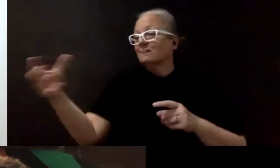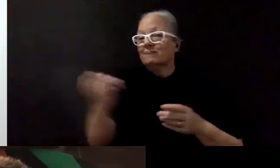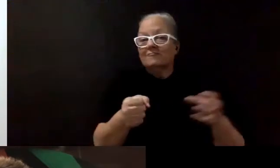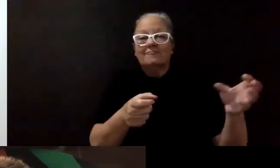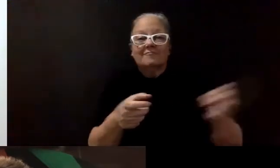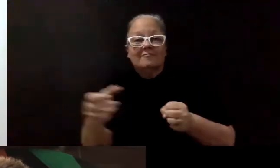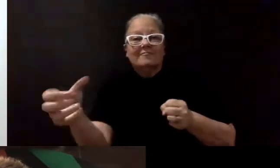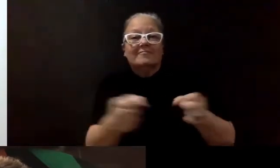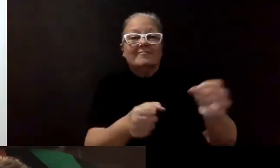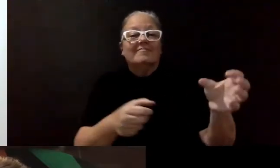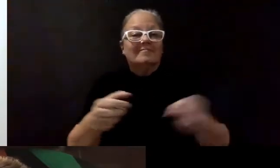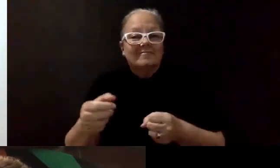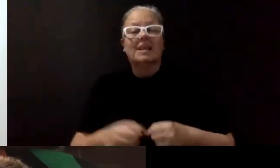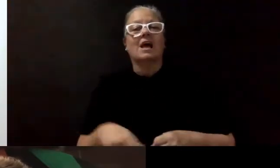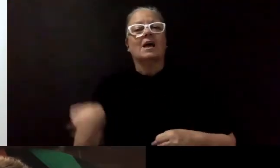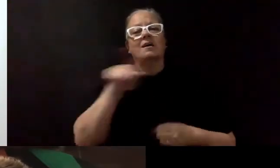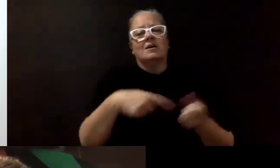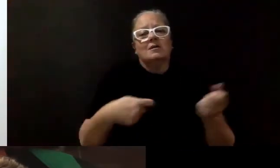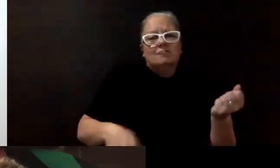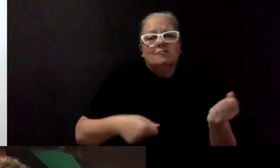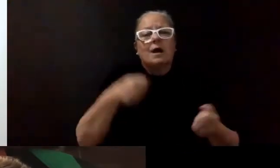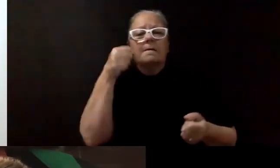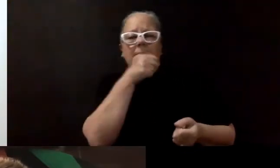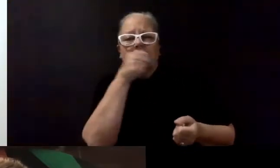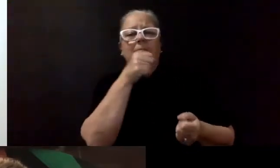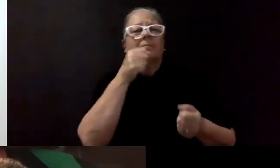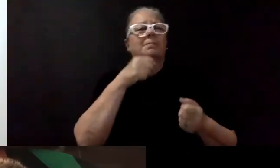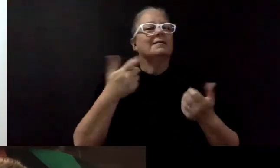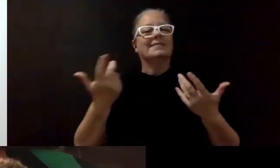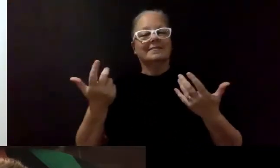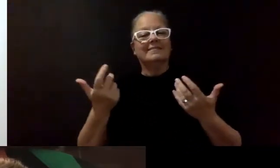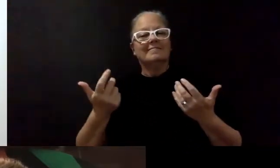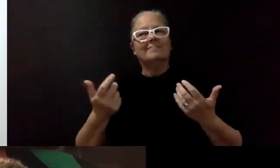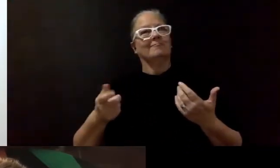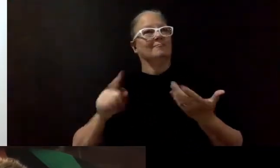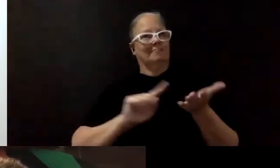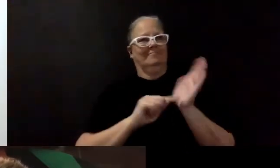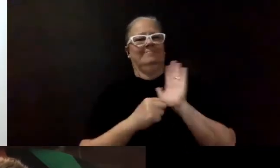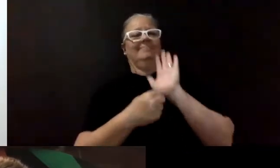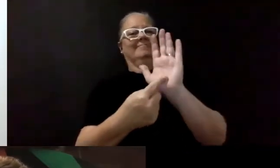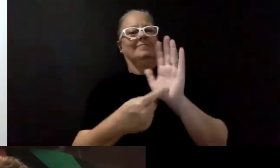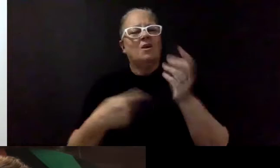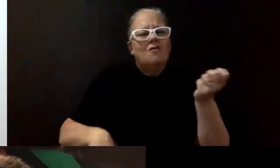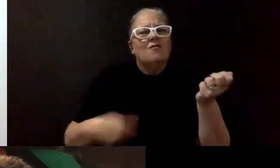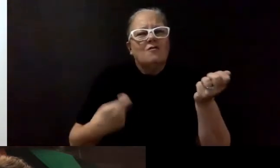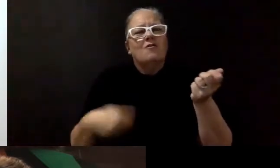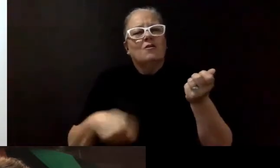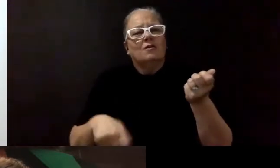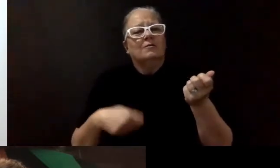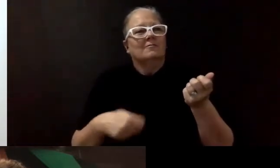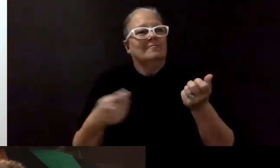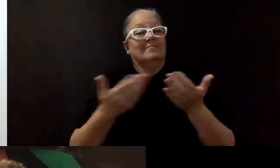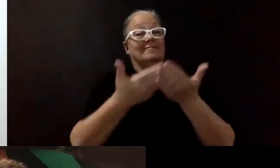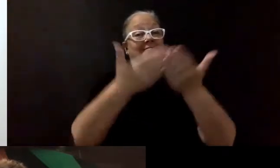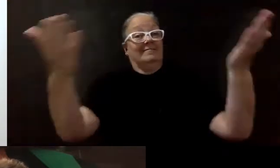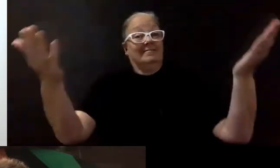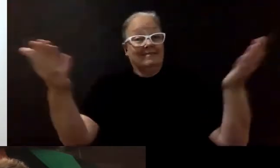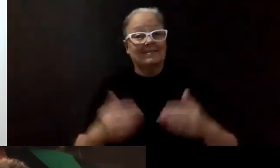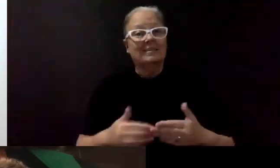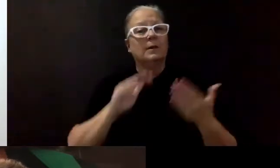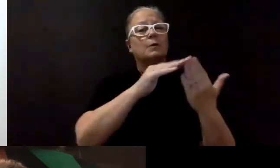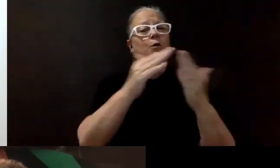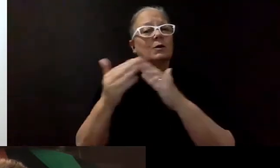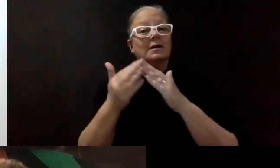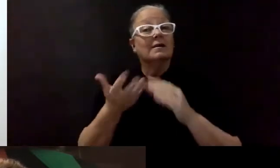musicians to perform for the community. And really, nothing like that had been done in my community